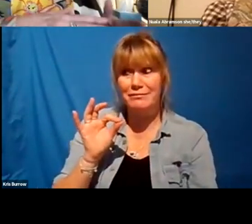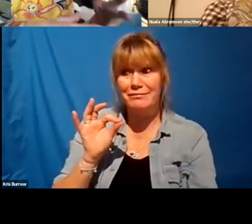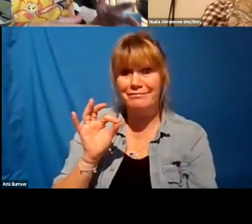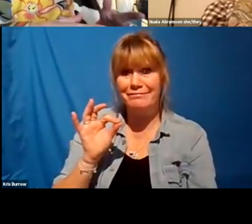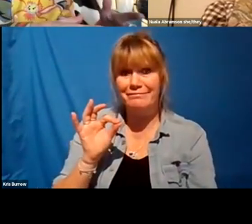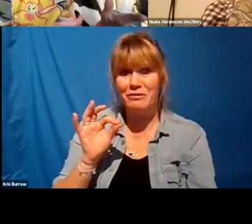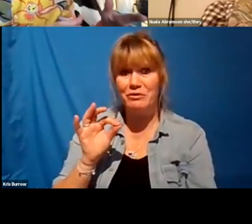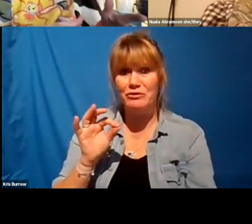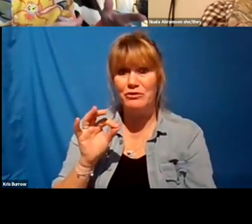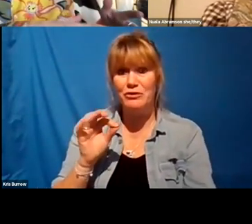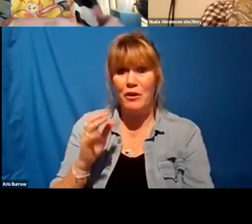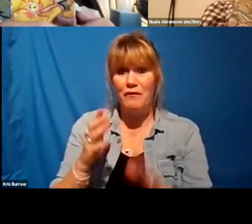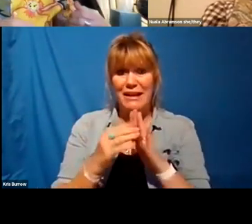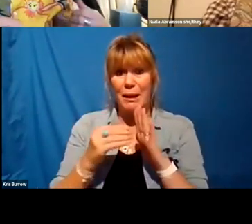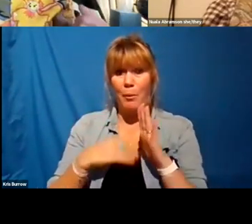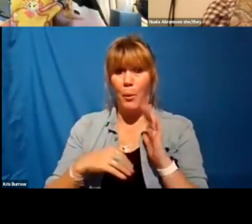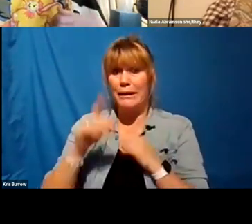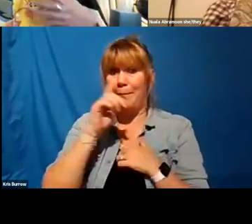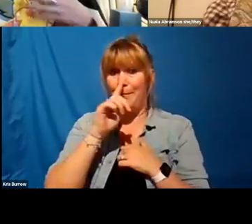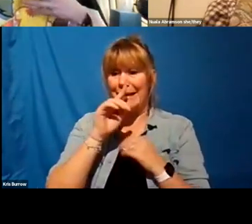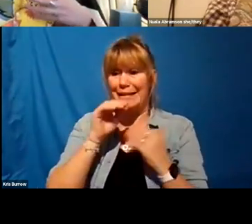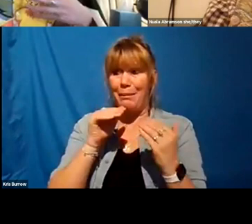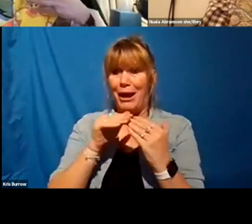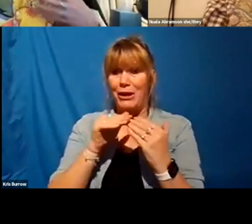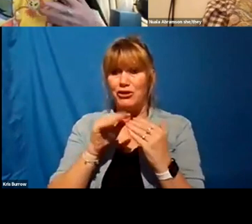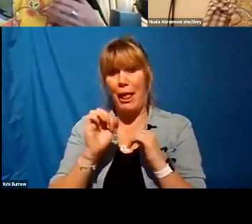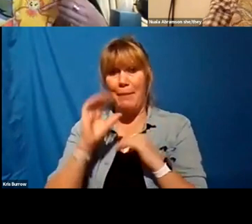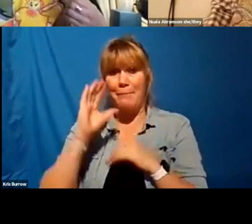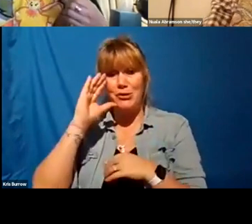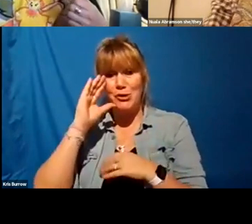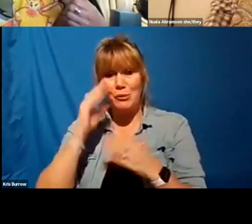it pink to match the bedroom. I think